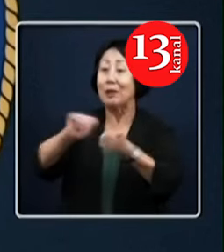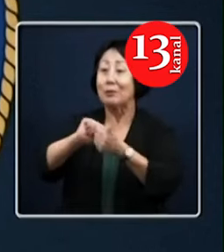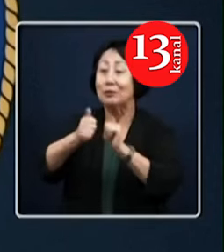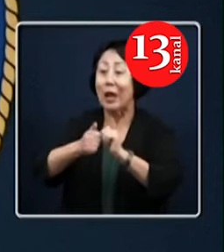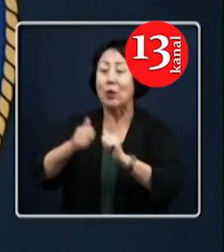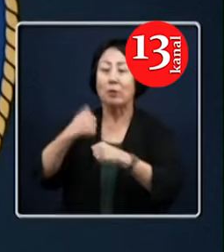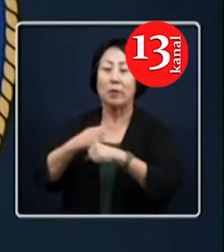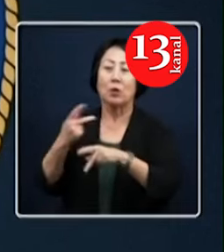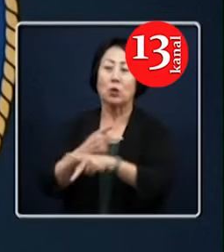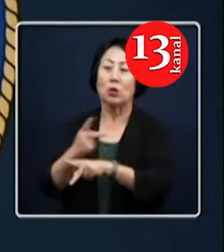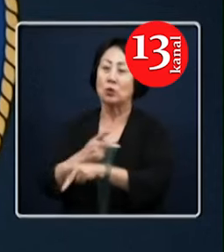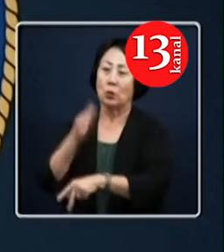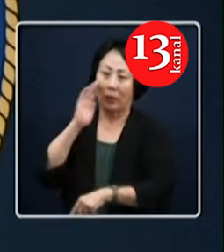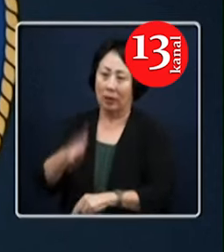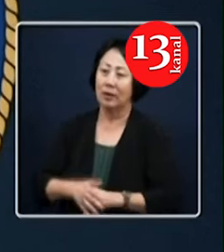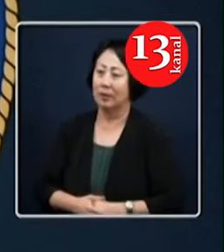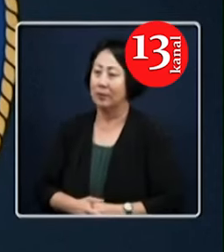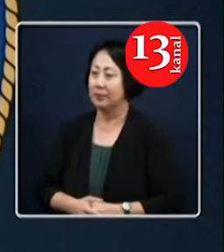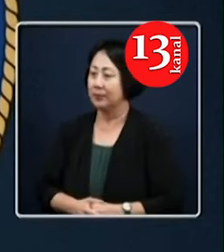to make these things worse.